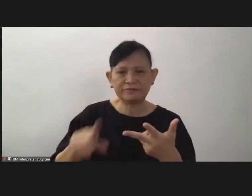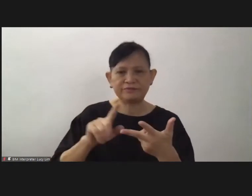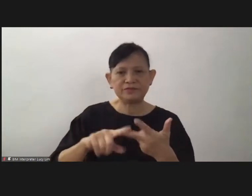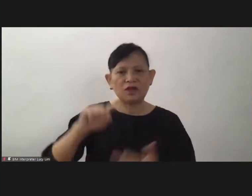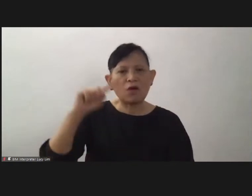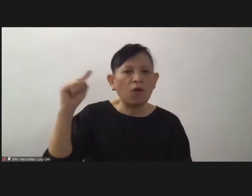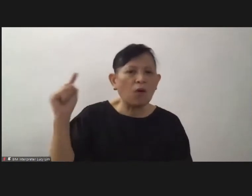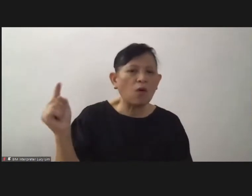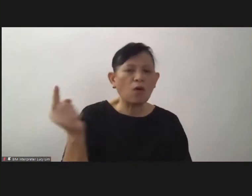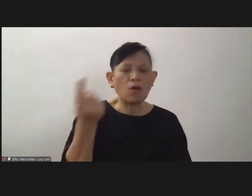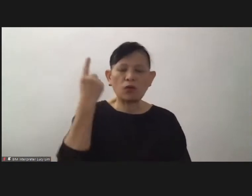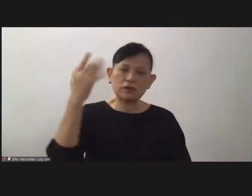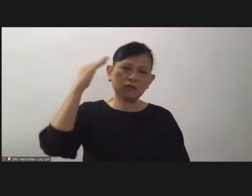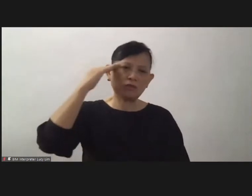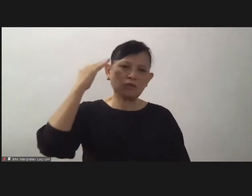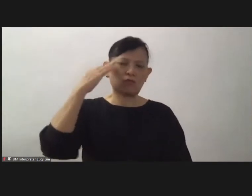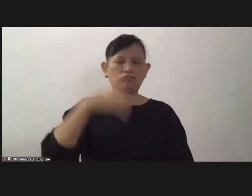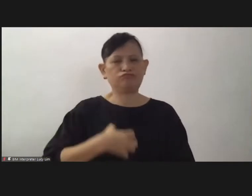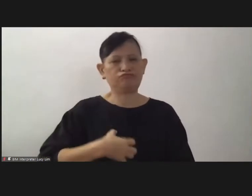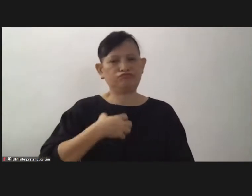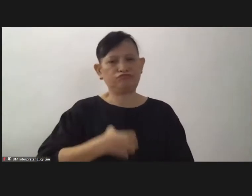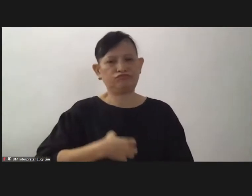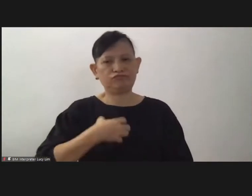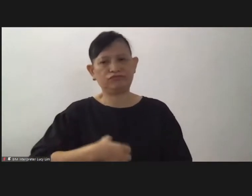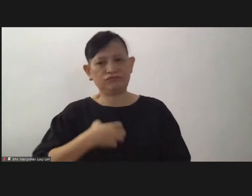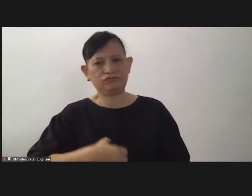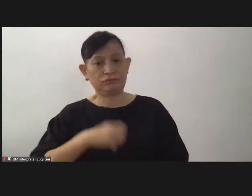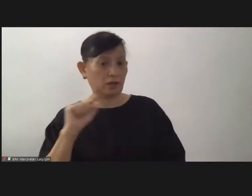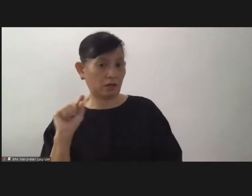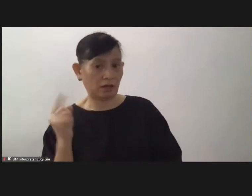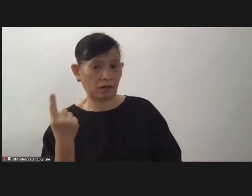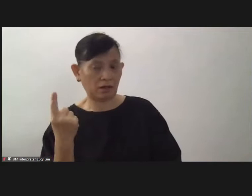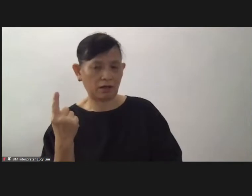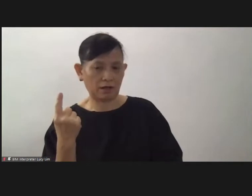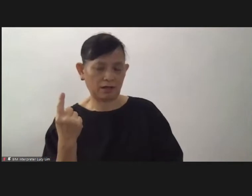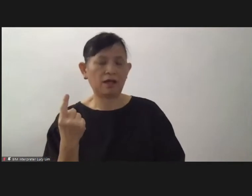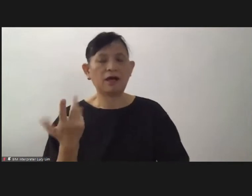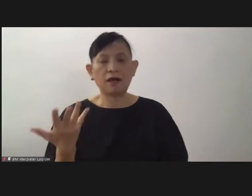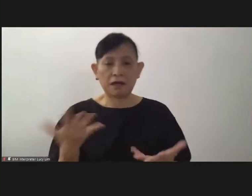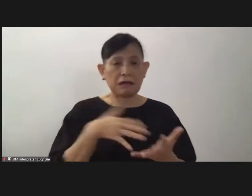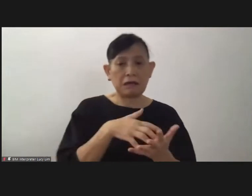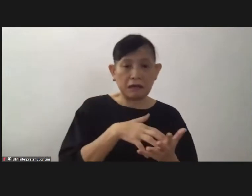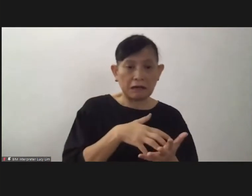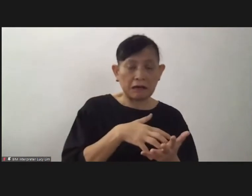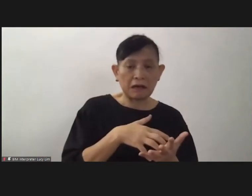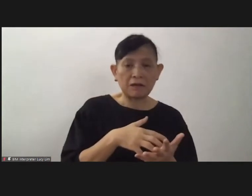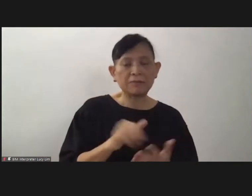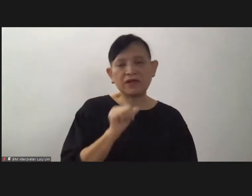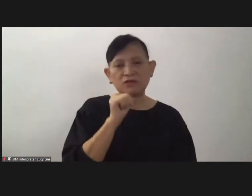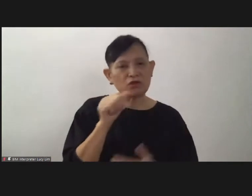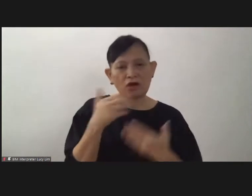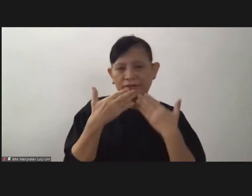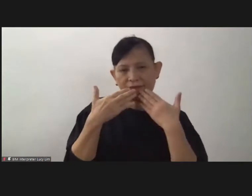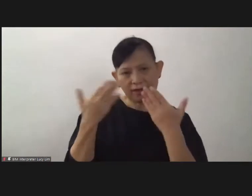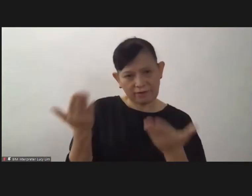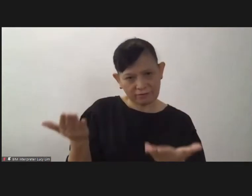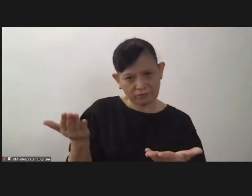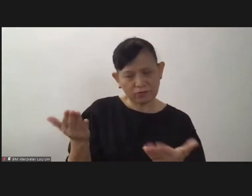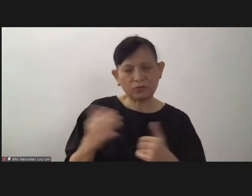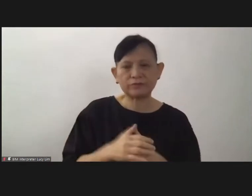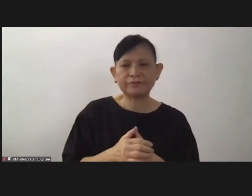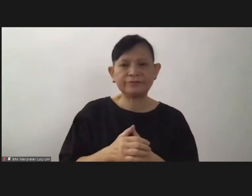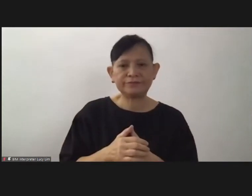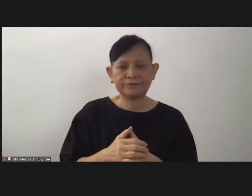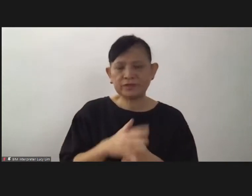reti merungut, which literally means lemah, weak, tidak bersyukur, ungrateful, hanya reti